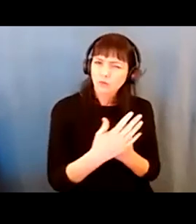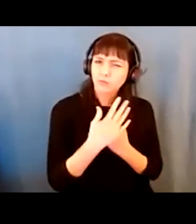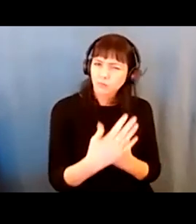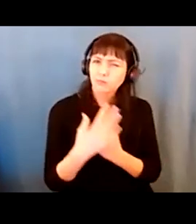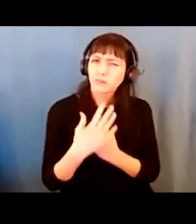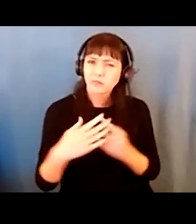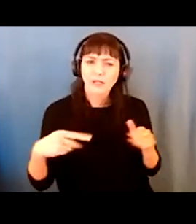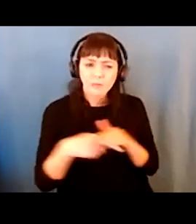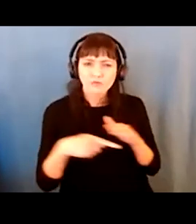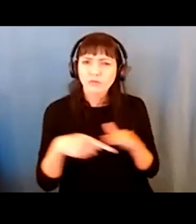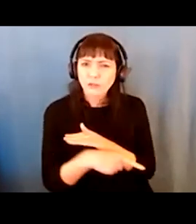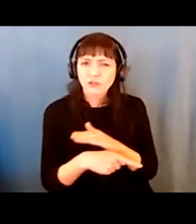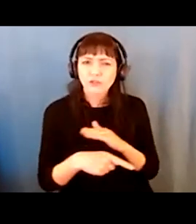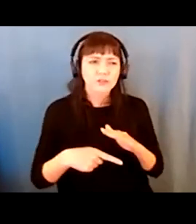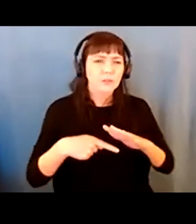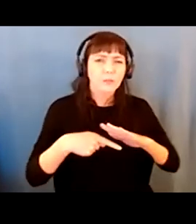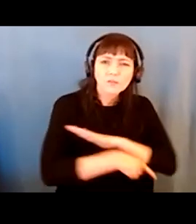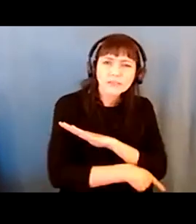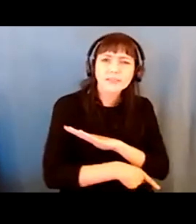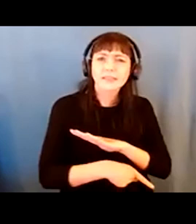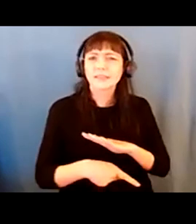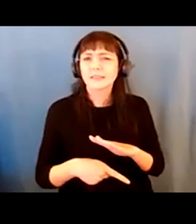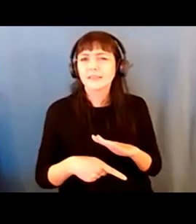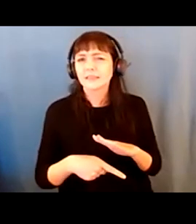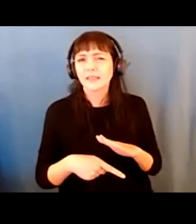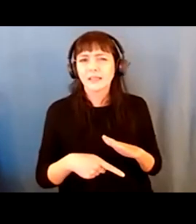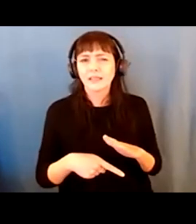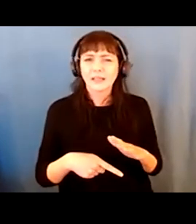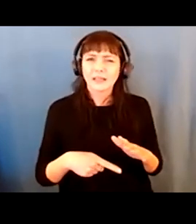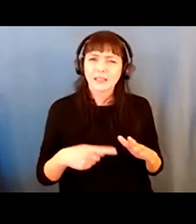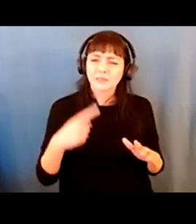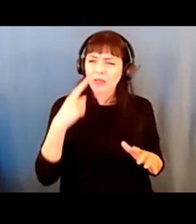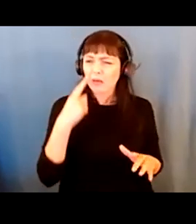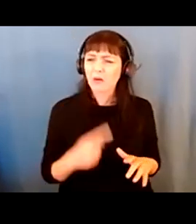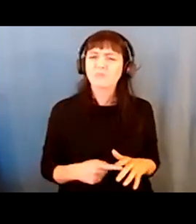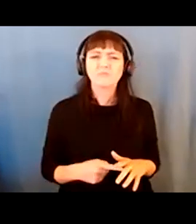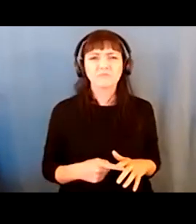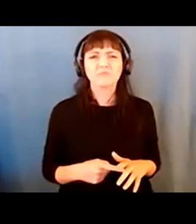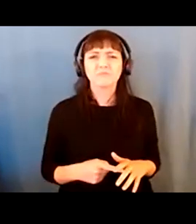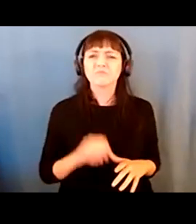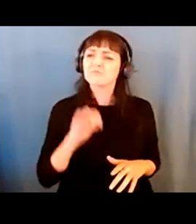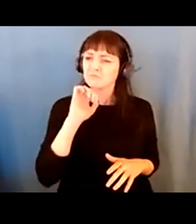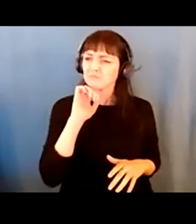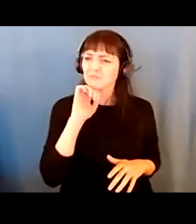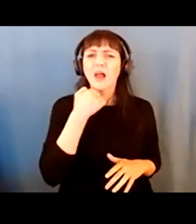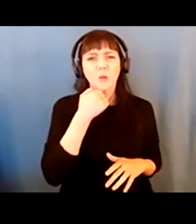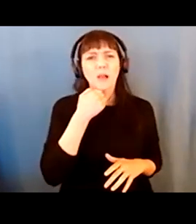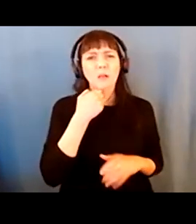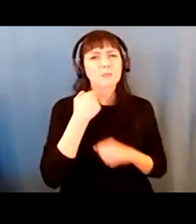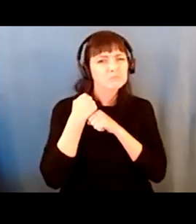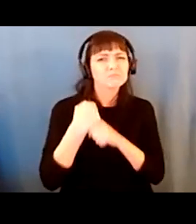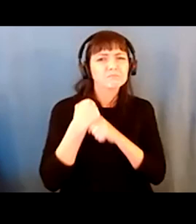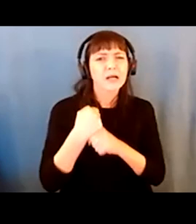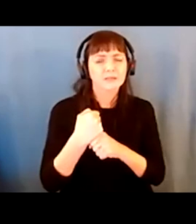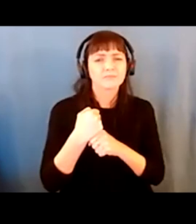and disability and poverty. I just thought I wrapped it all into a political campaign. I just decided when we're in the arts and the arts are supposed to be